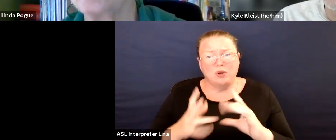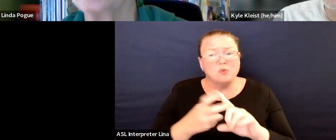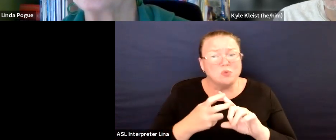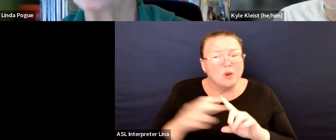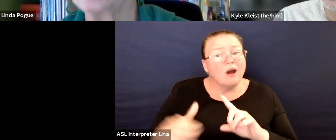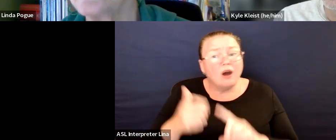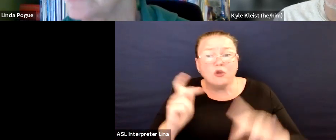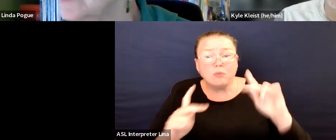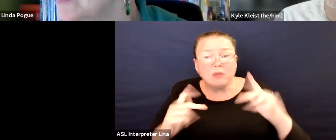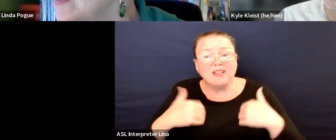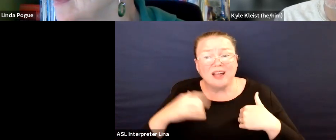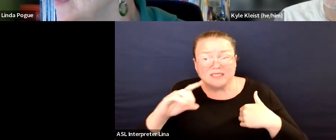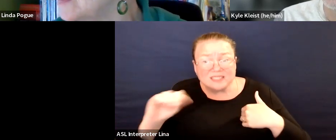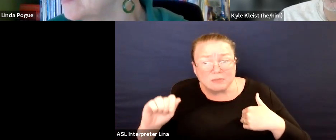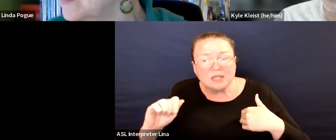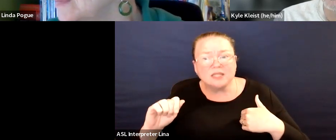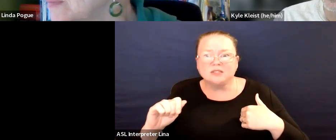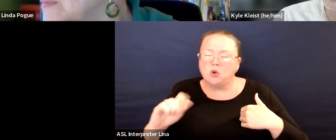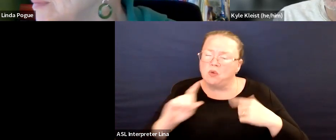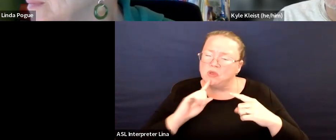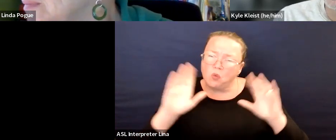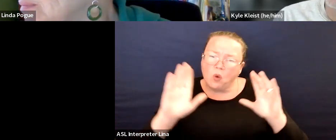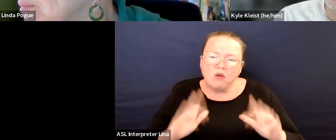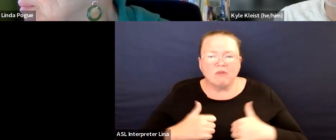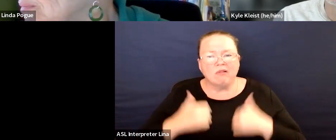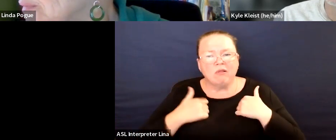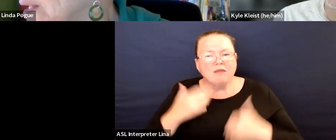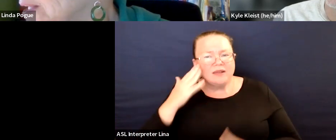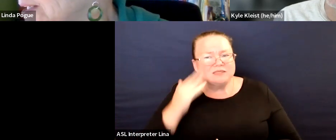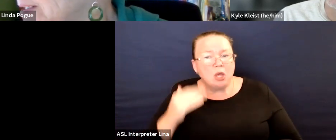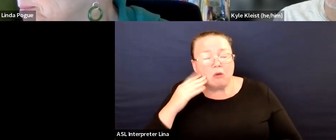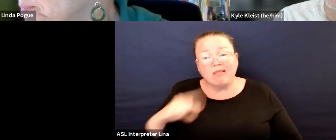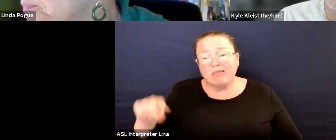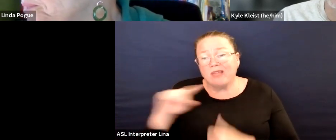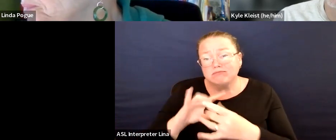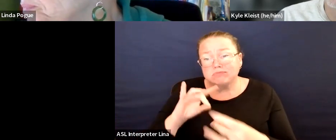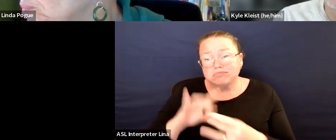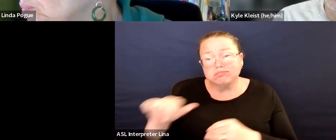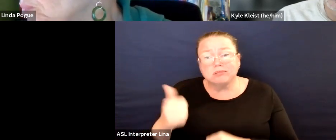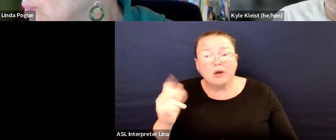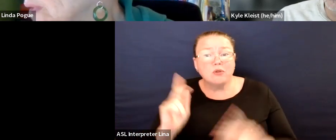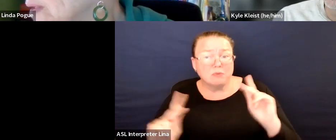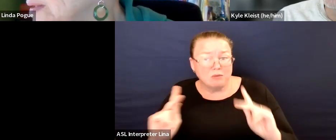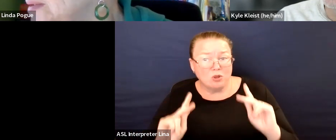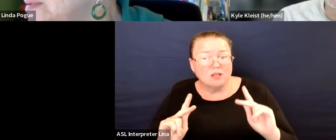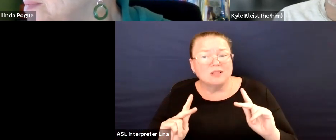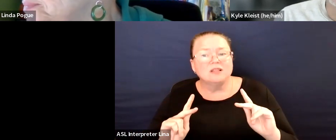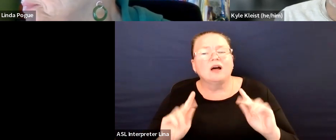other persons with disabilities with great lived experience that they were able to share with other persons.